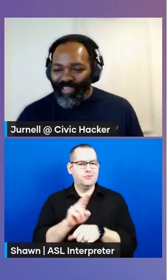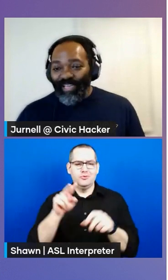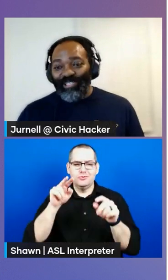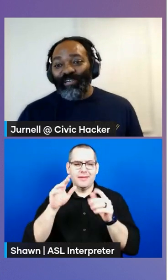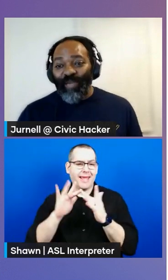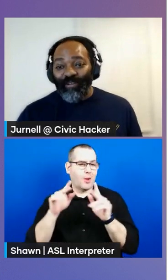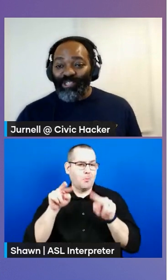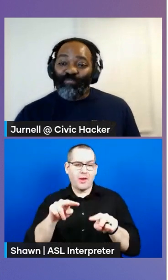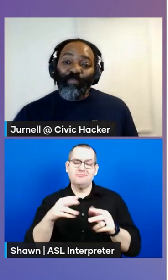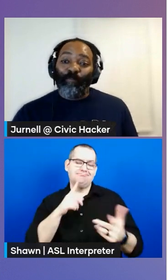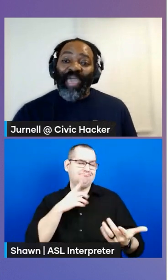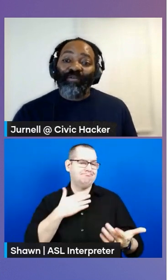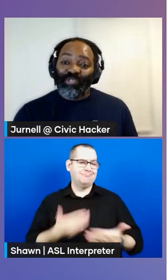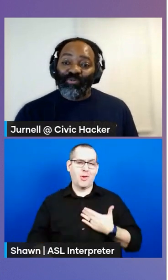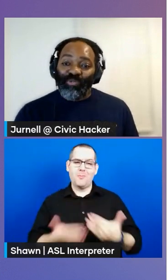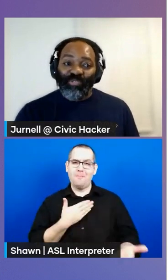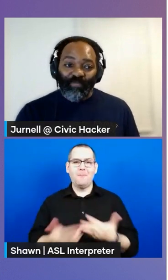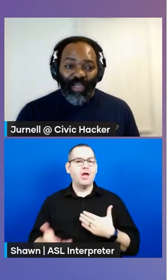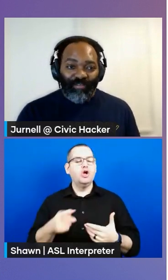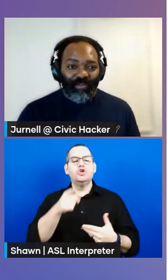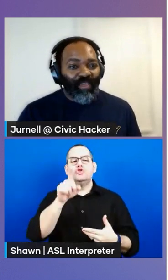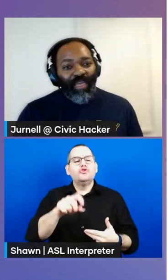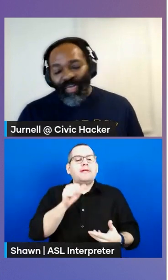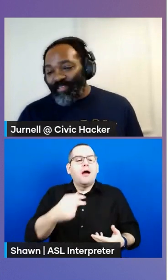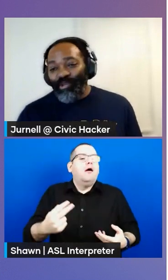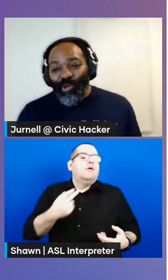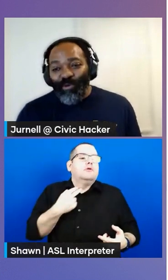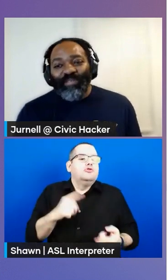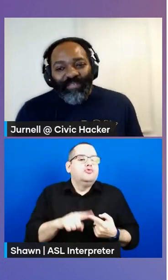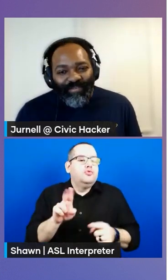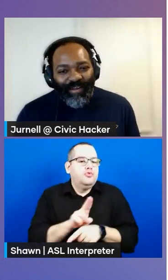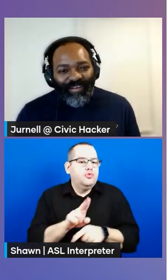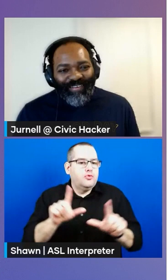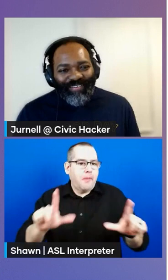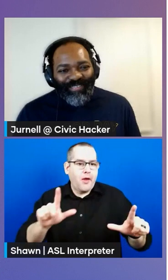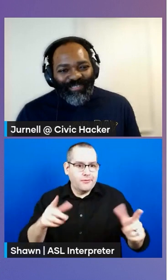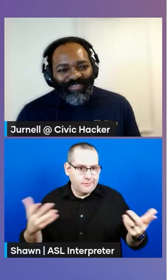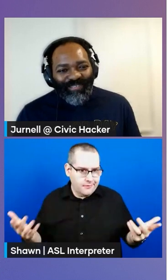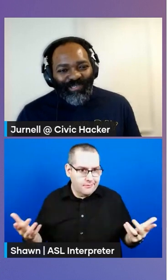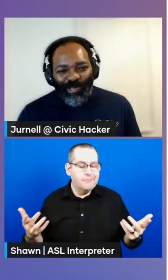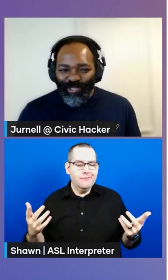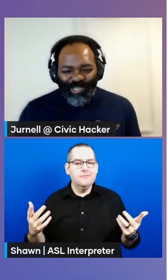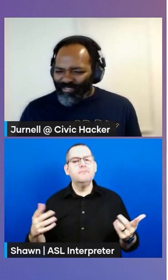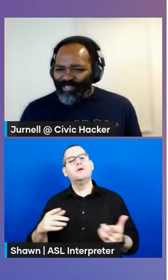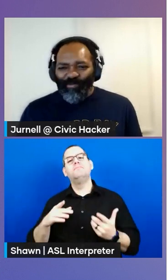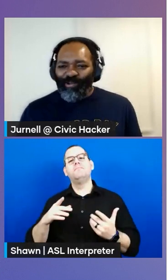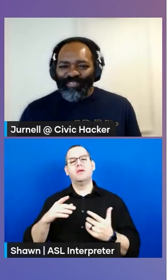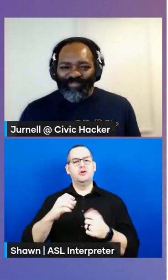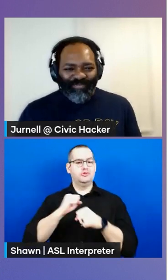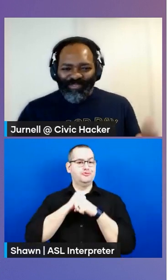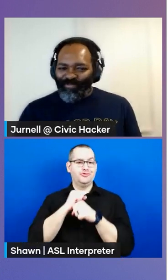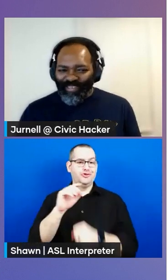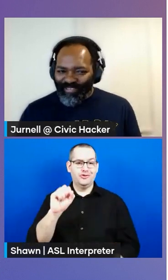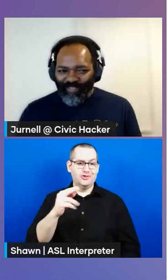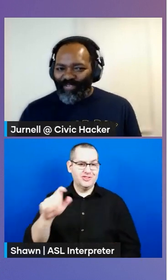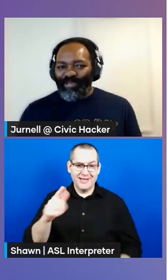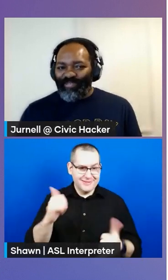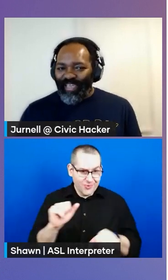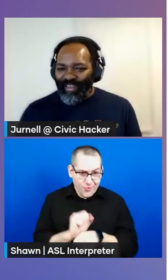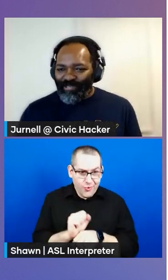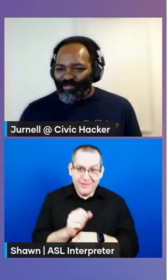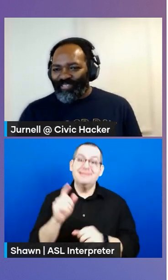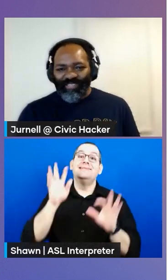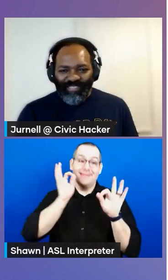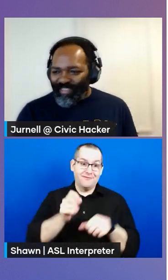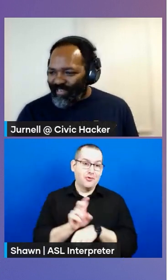don't care. It shouldn't matter. You shouldn't be bound to using the browser. And then, secure shell still works. So we can definitely